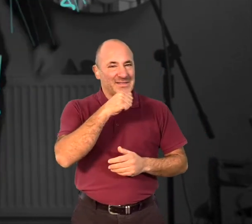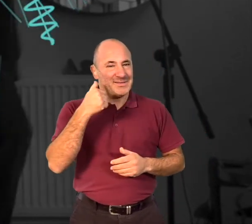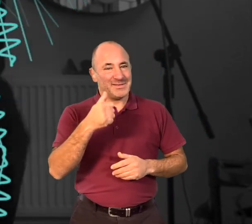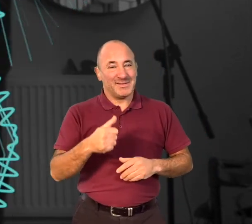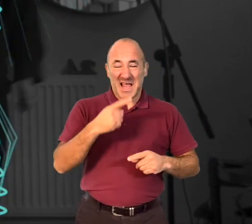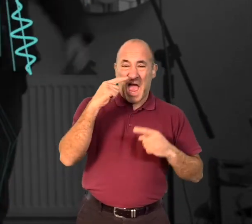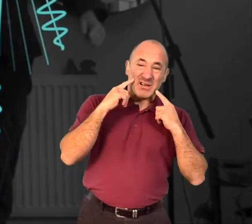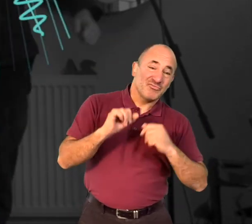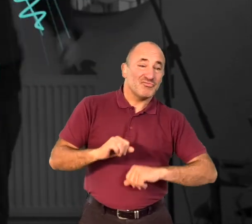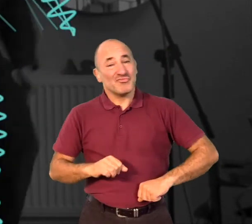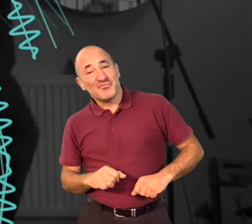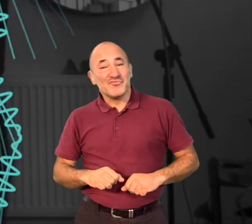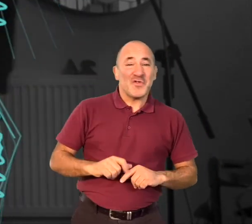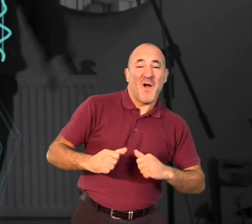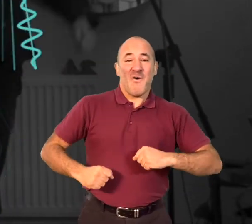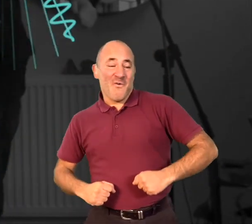head as well. Get a swagger on.